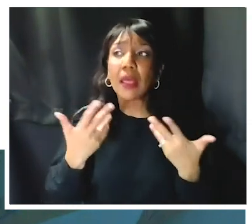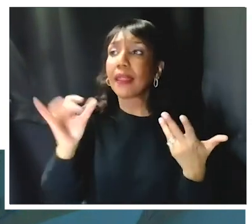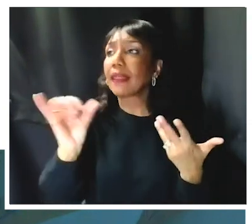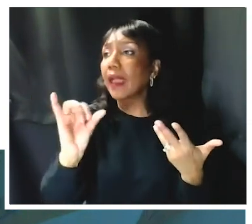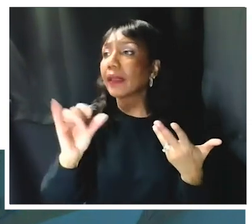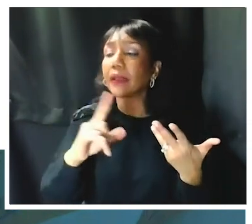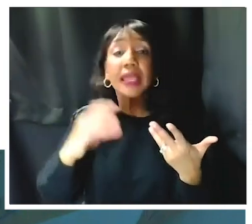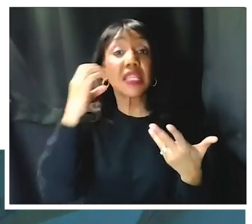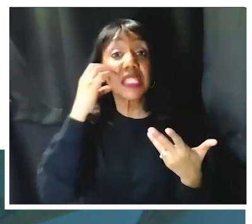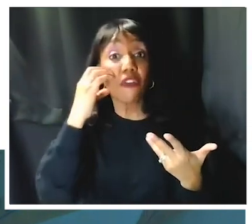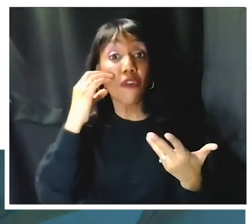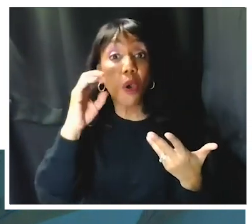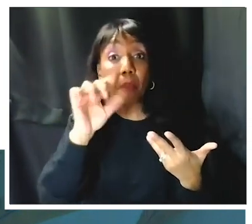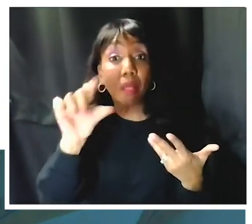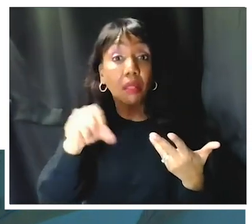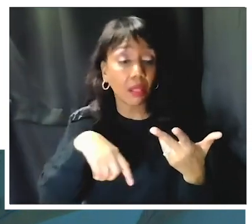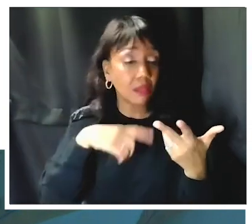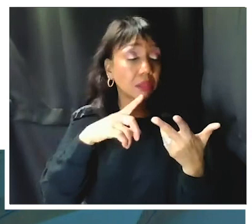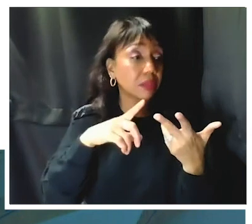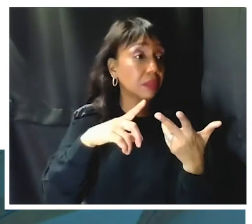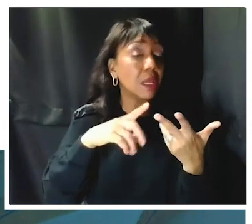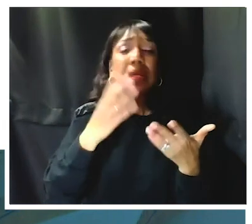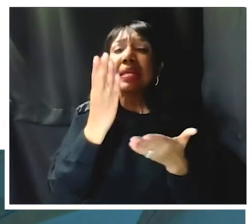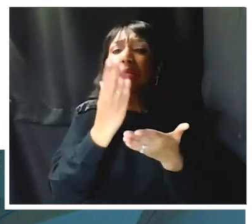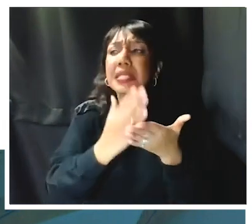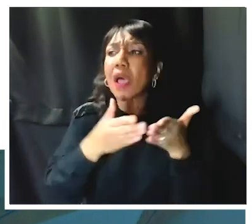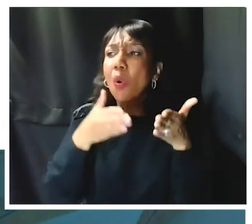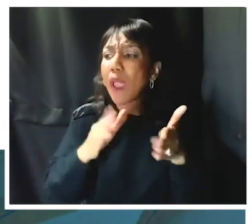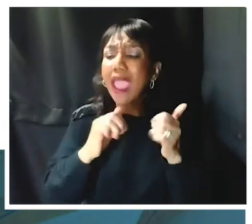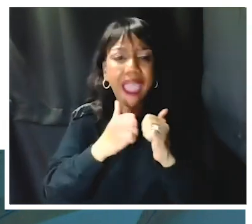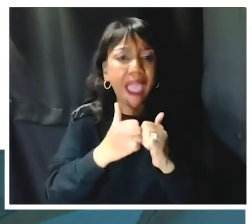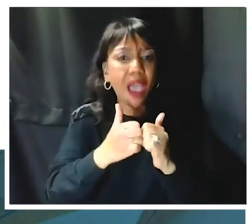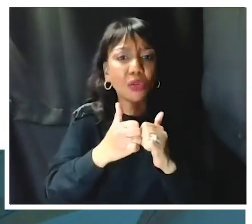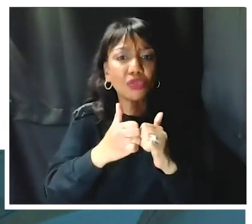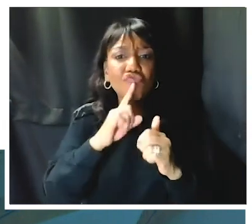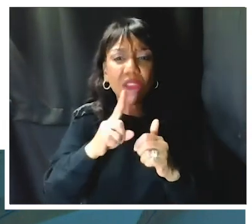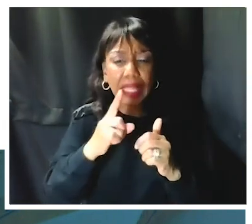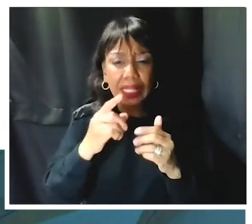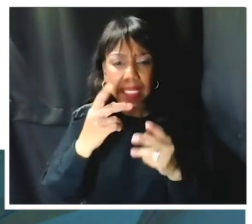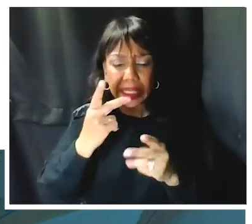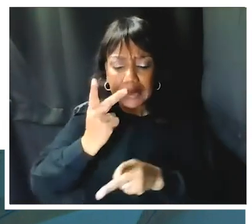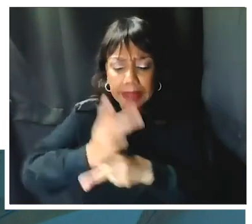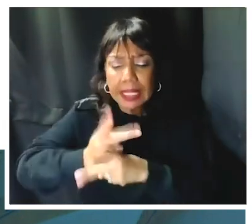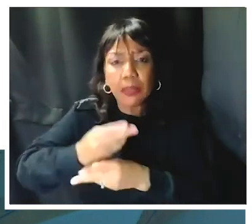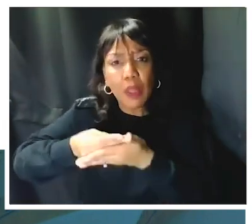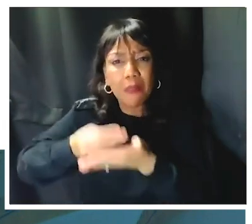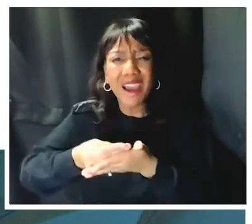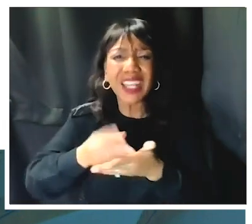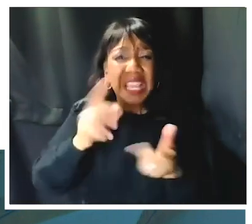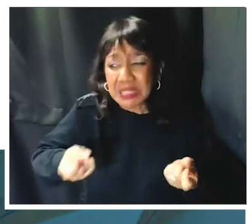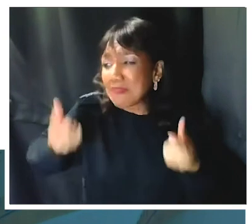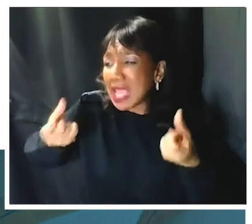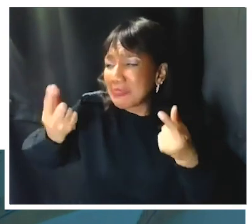include expenses like your cell phone bill. Some ways to economize: eliminate